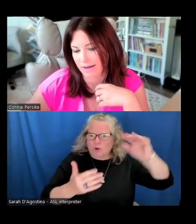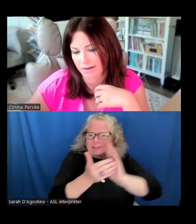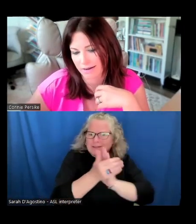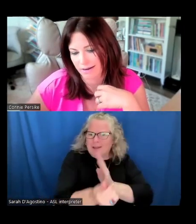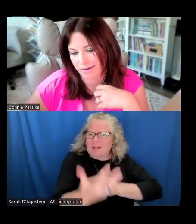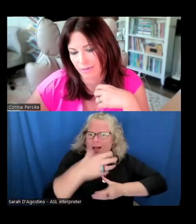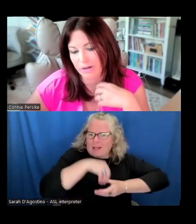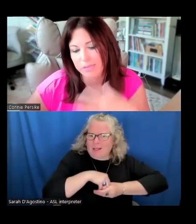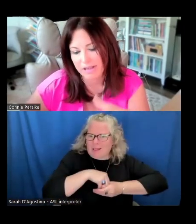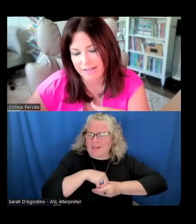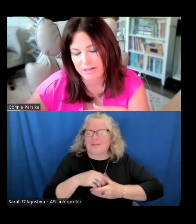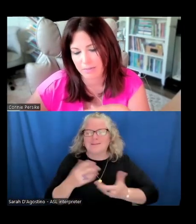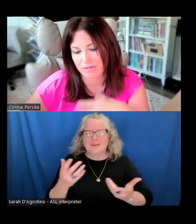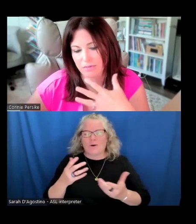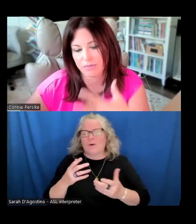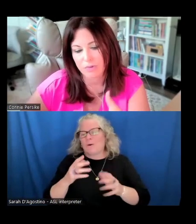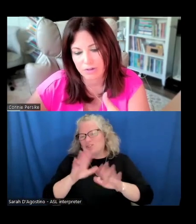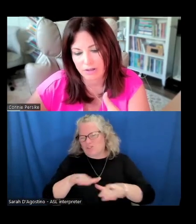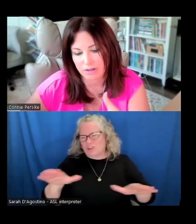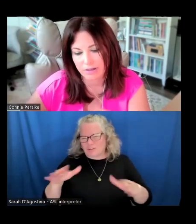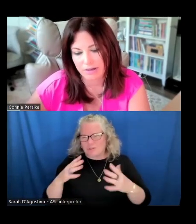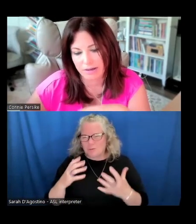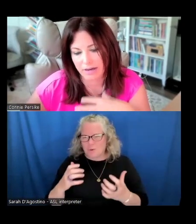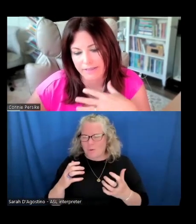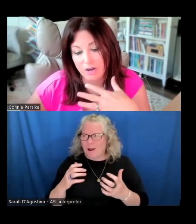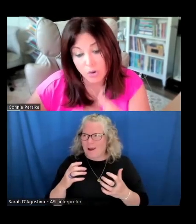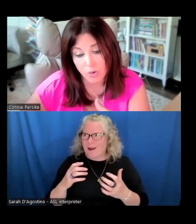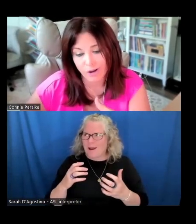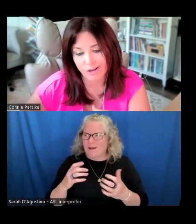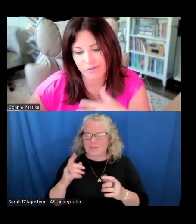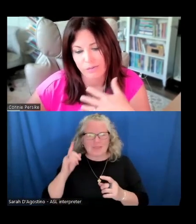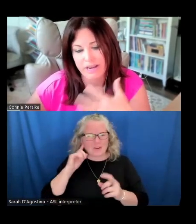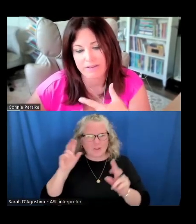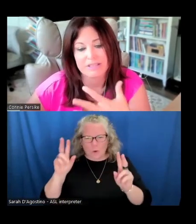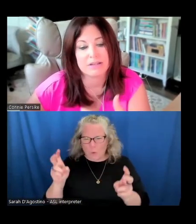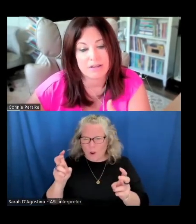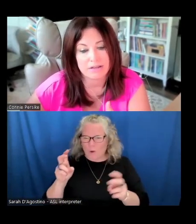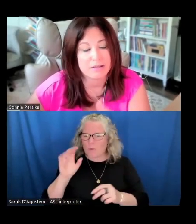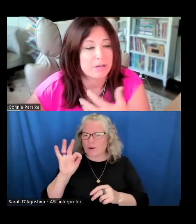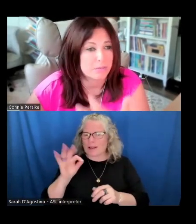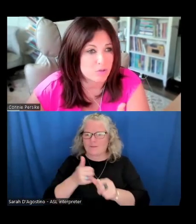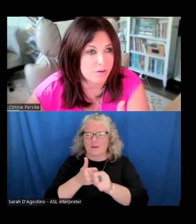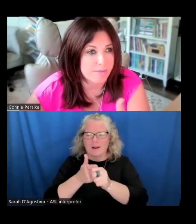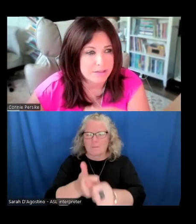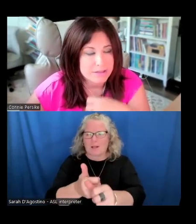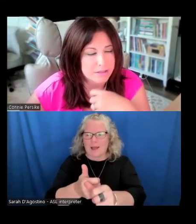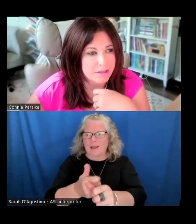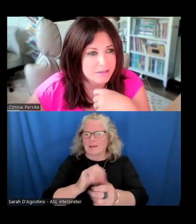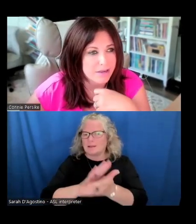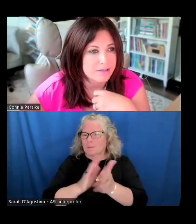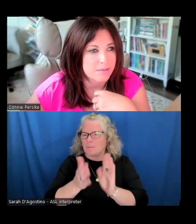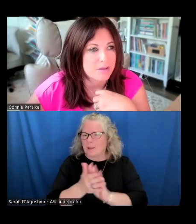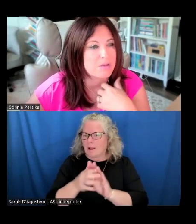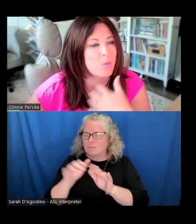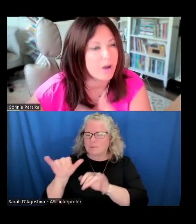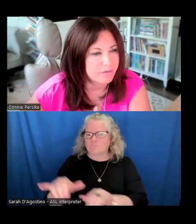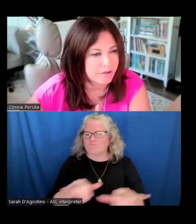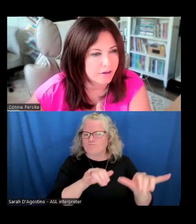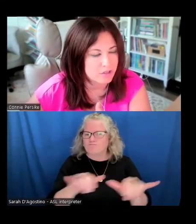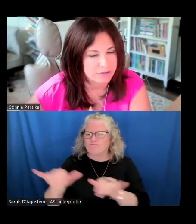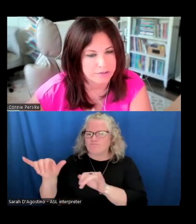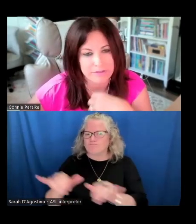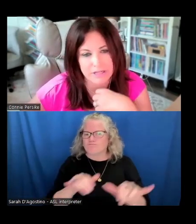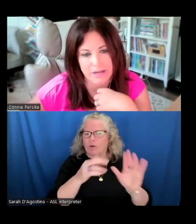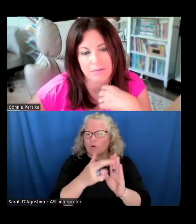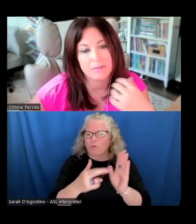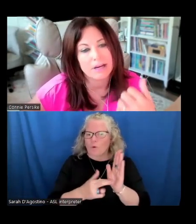quote that when compliance becomes the rule and the goal, we have these adults that become doormats. And that's not something we want for